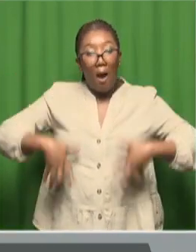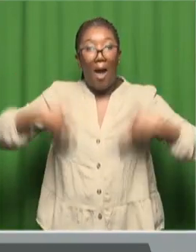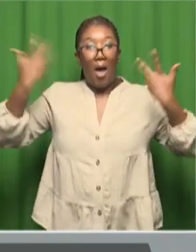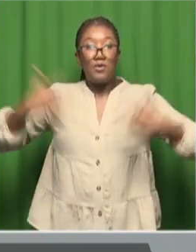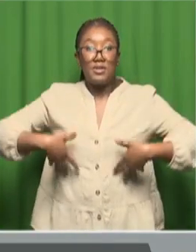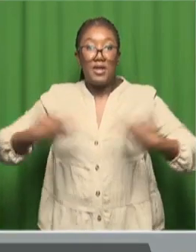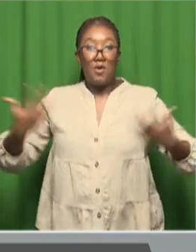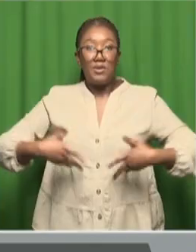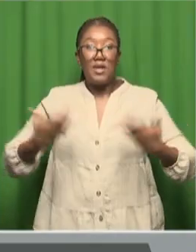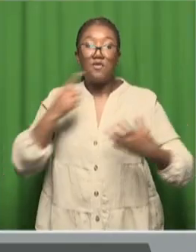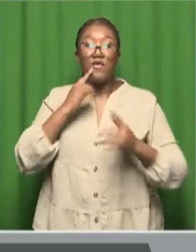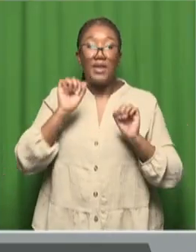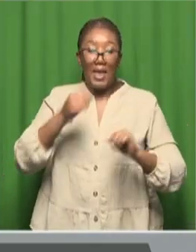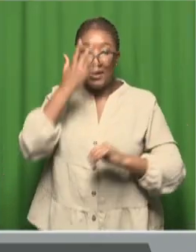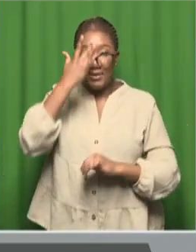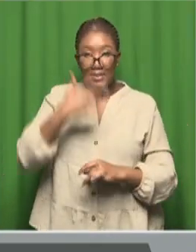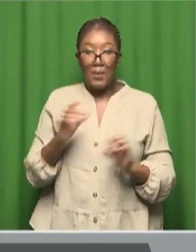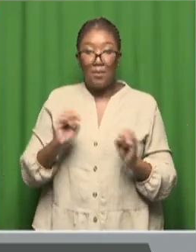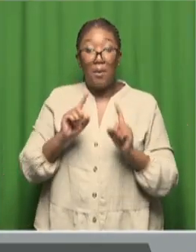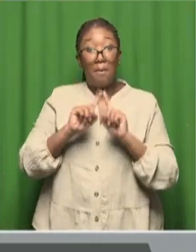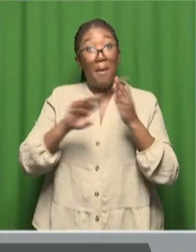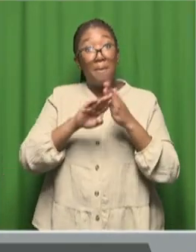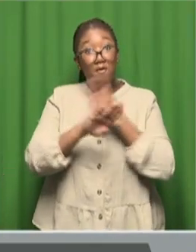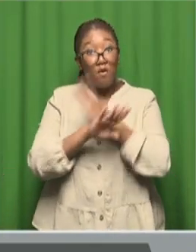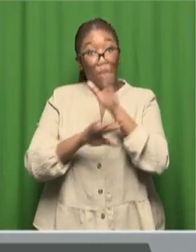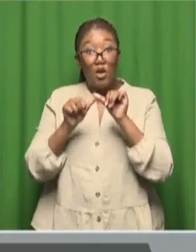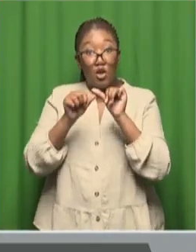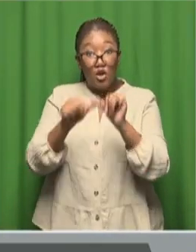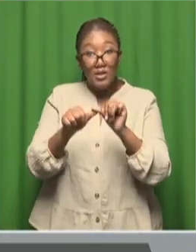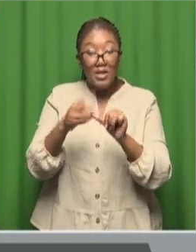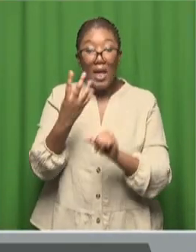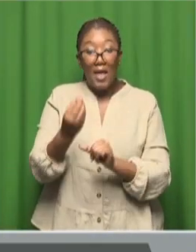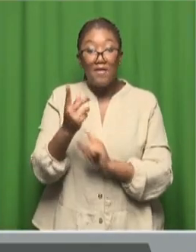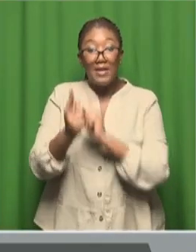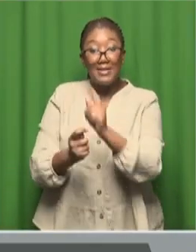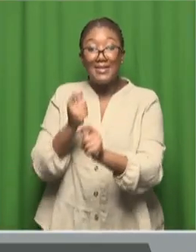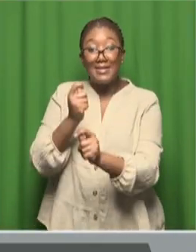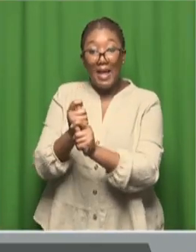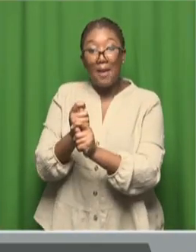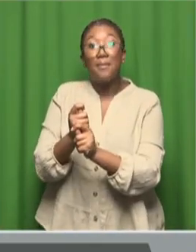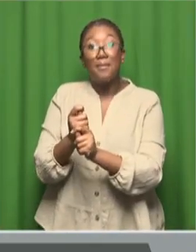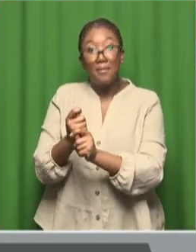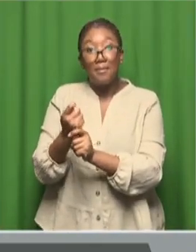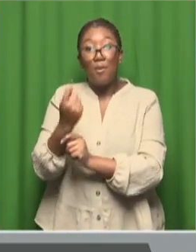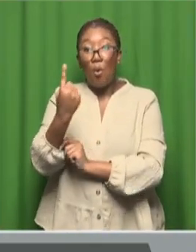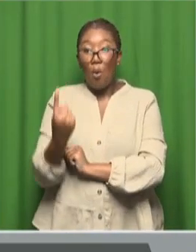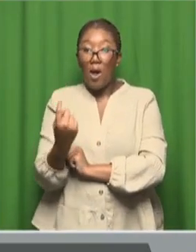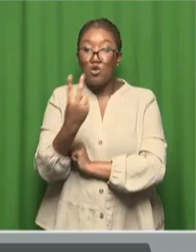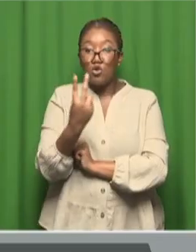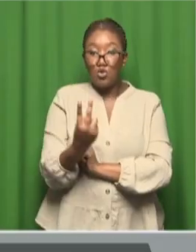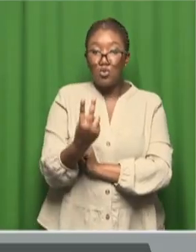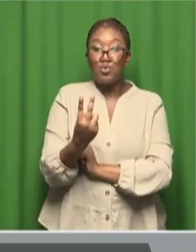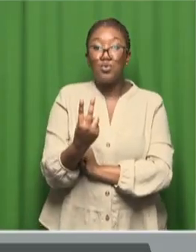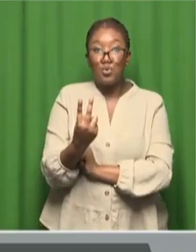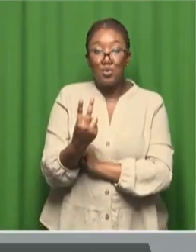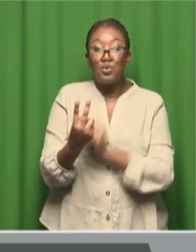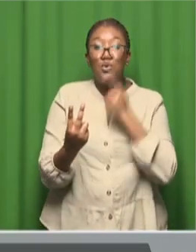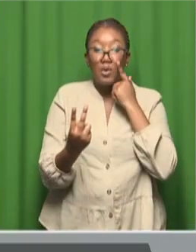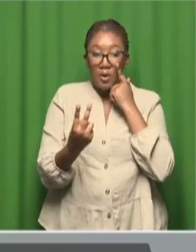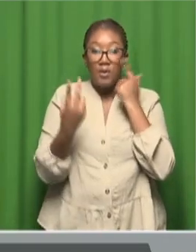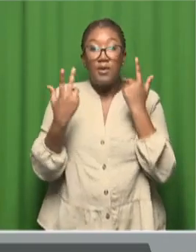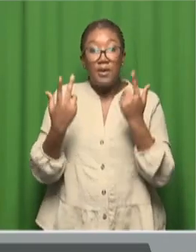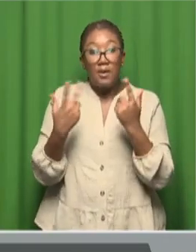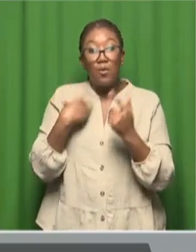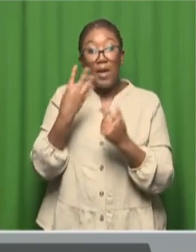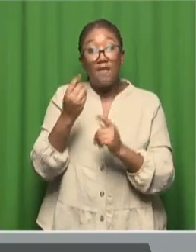to the complications. Yeah. Before we go on, though, I said they were type 2 and I didn't mention the type 3, so just the